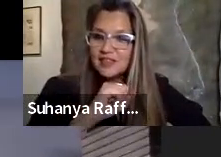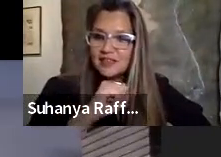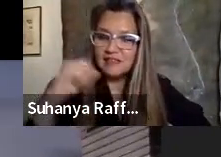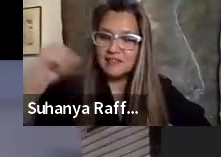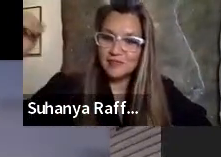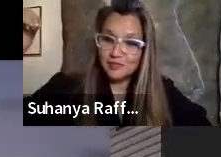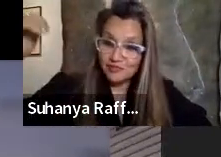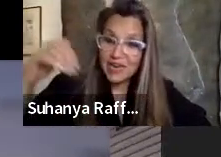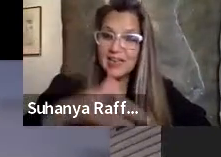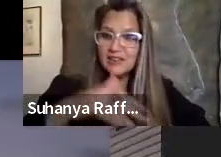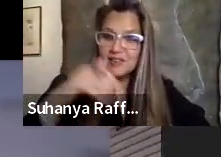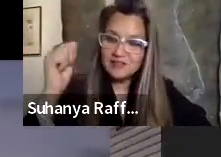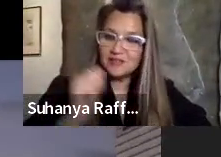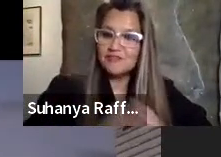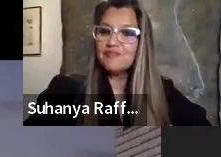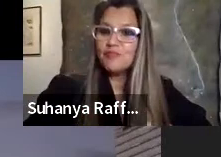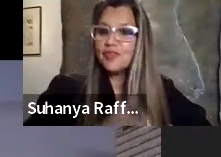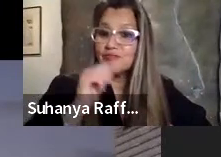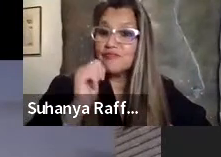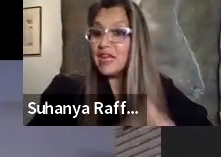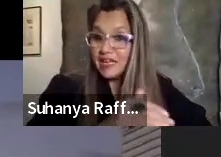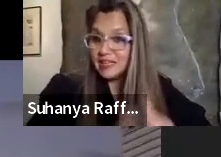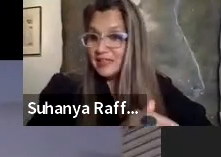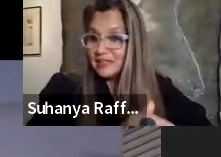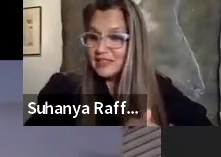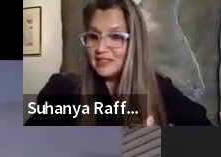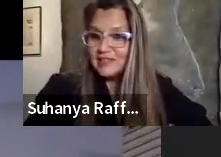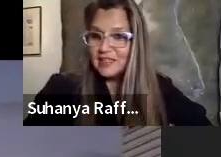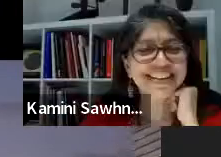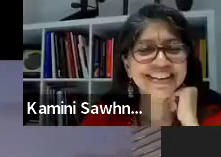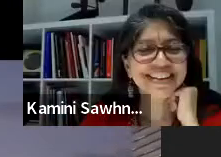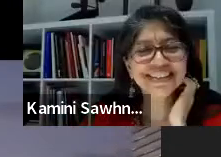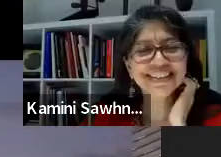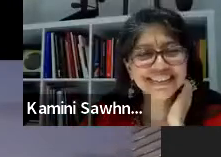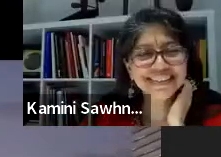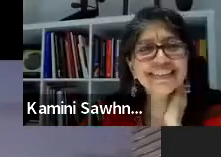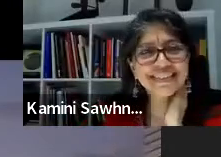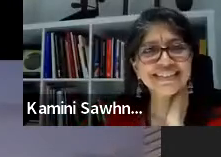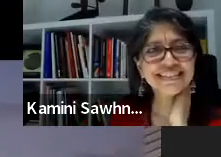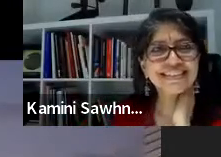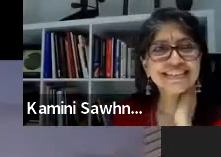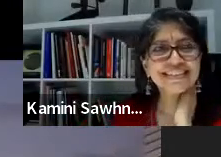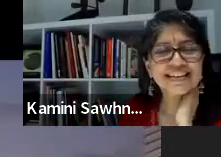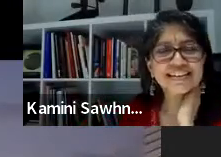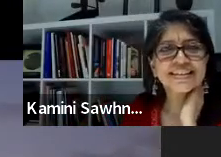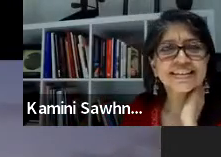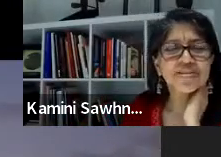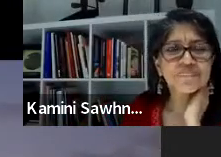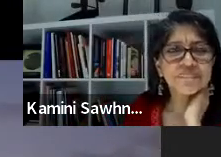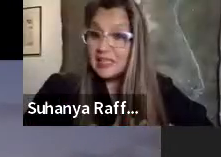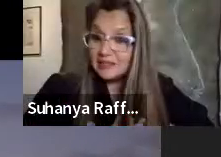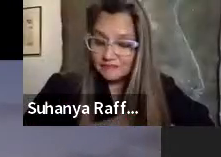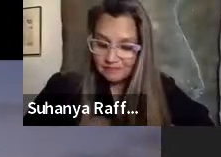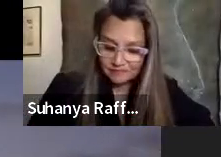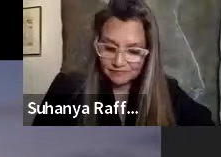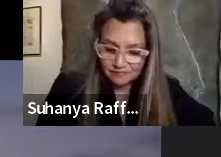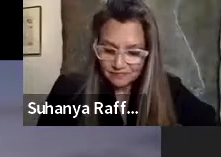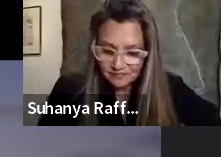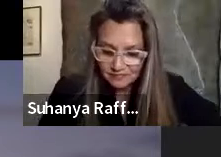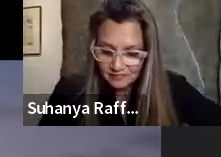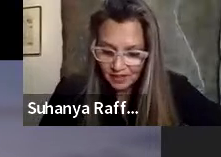interested in ray, what the ray is, Okay. the body and